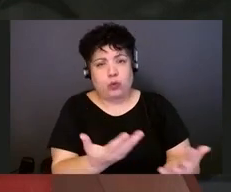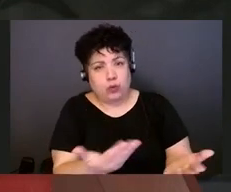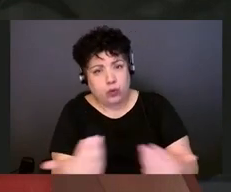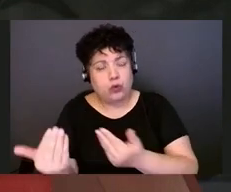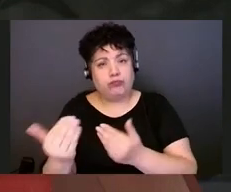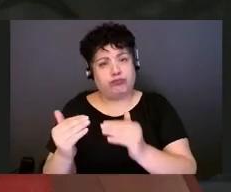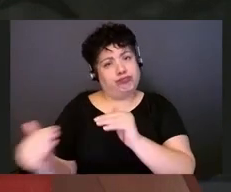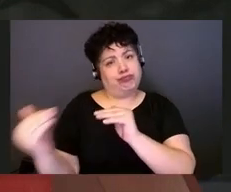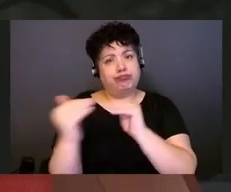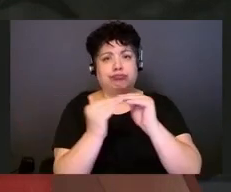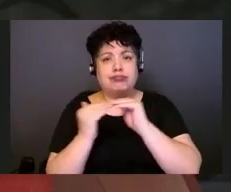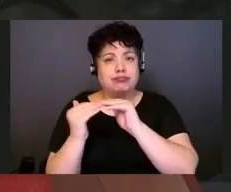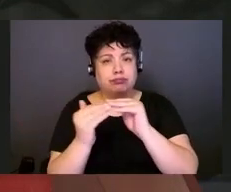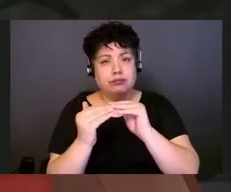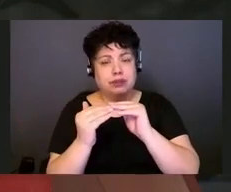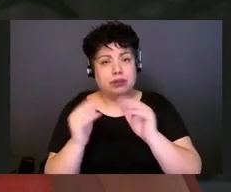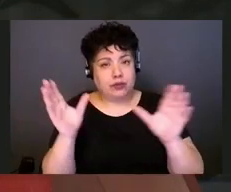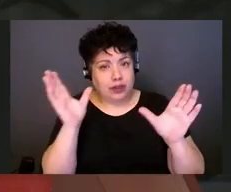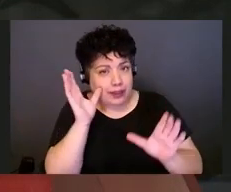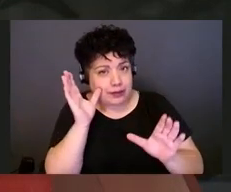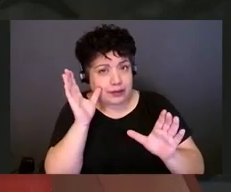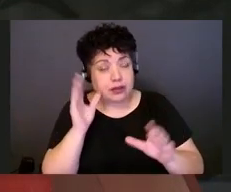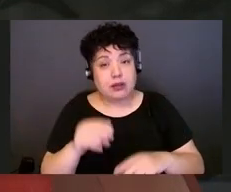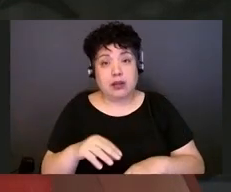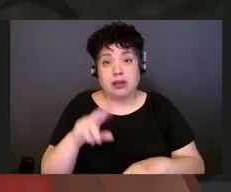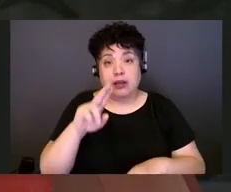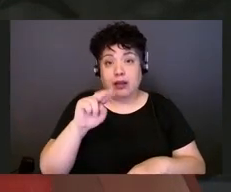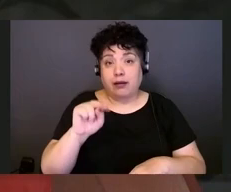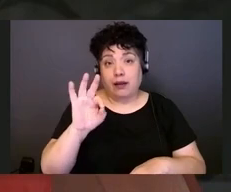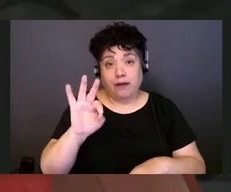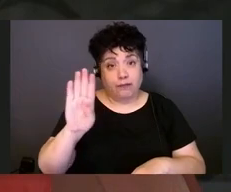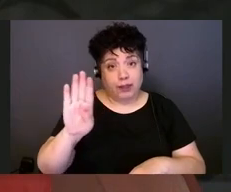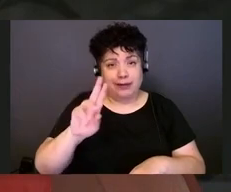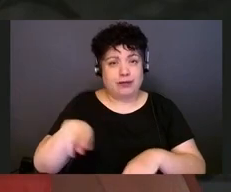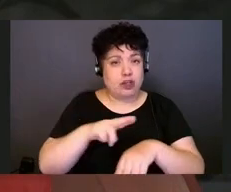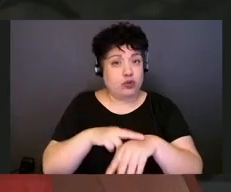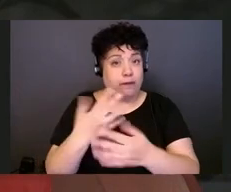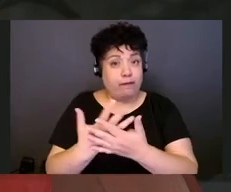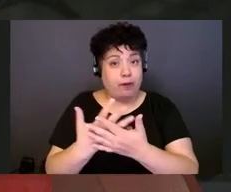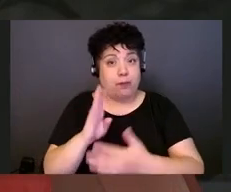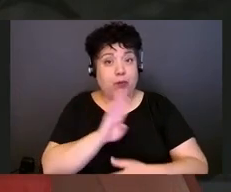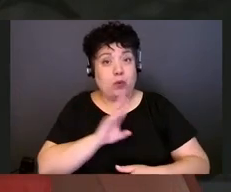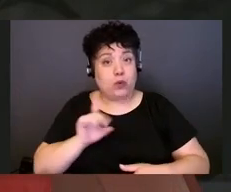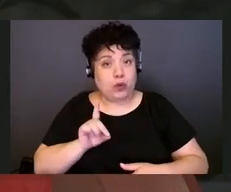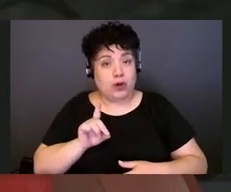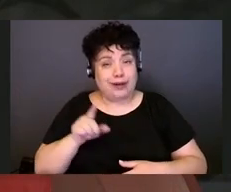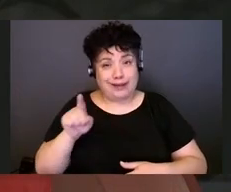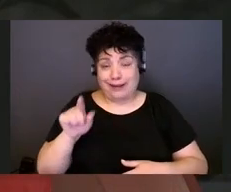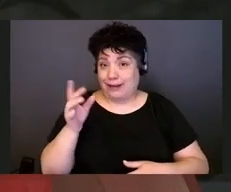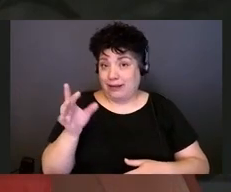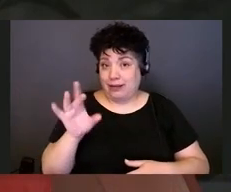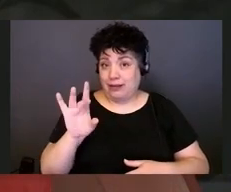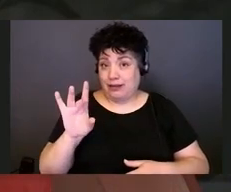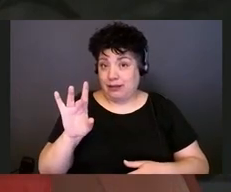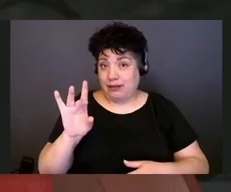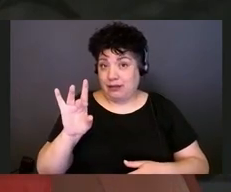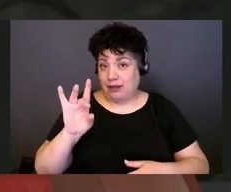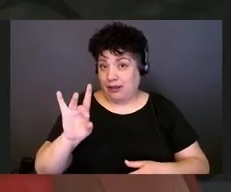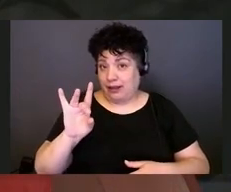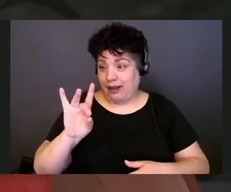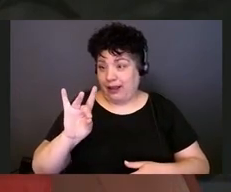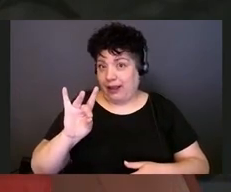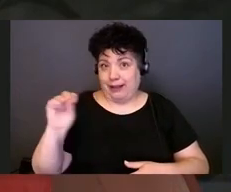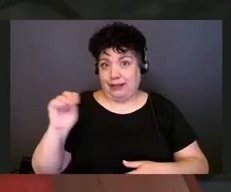Canada has done this for 84 years, CBC for 87 years, and